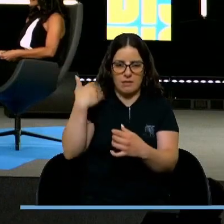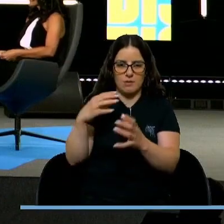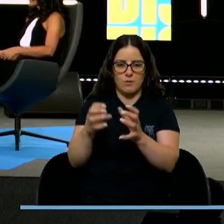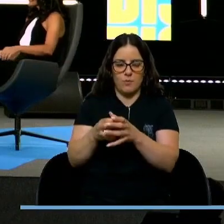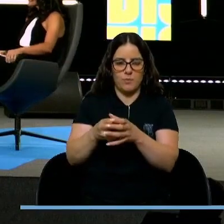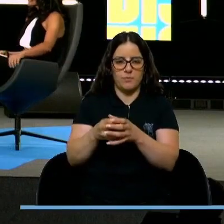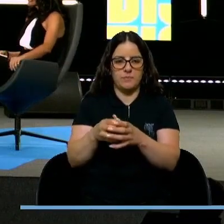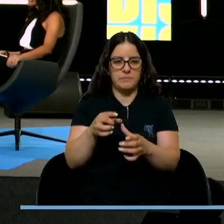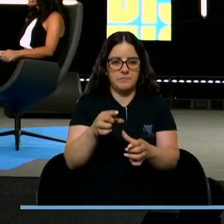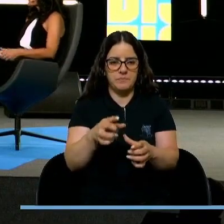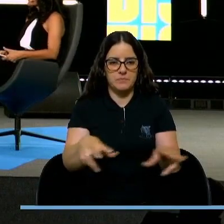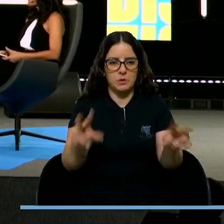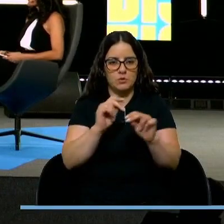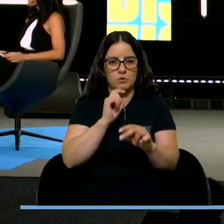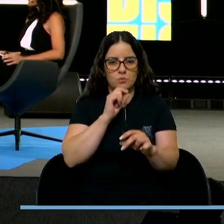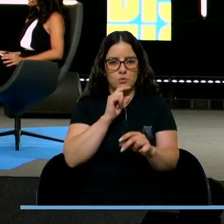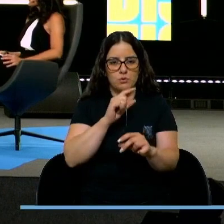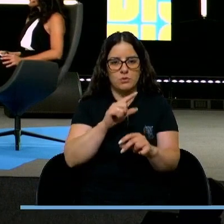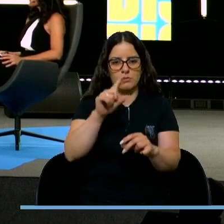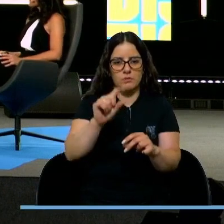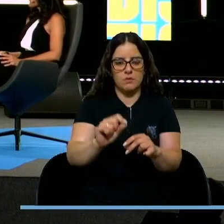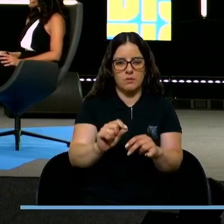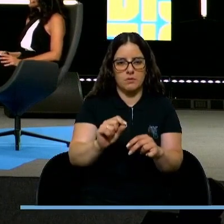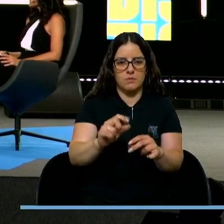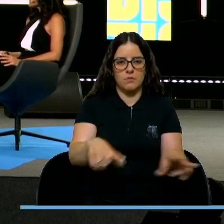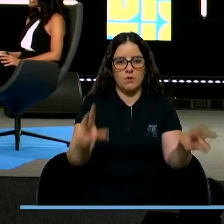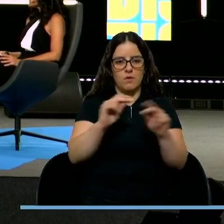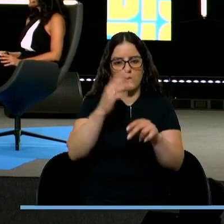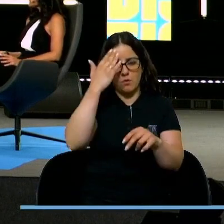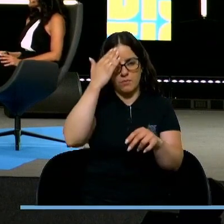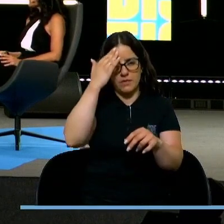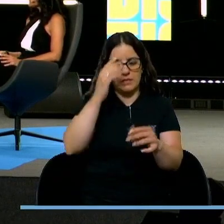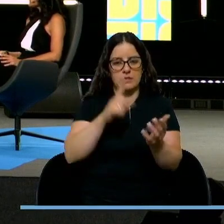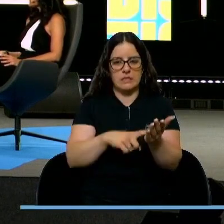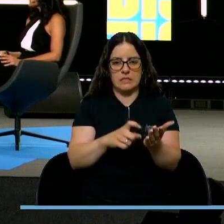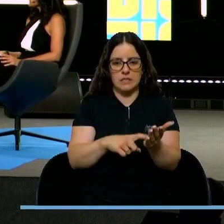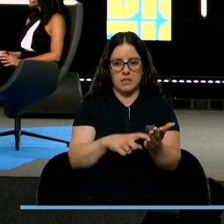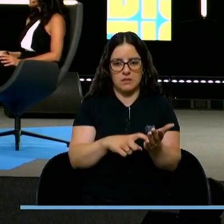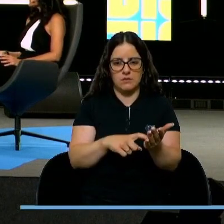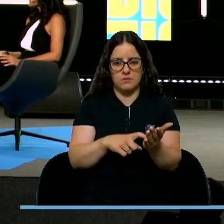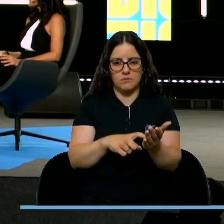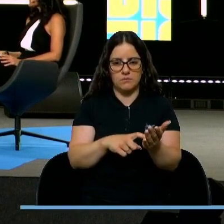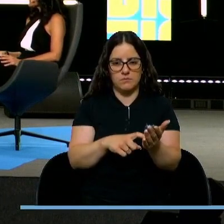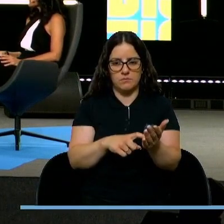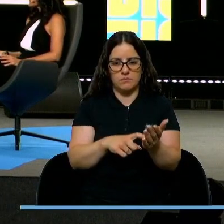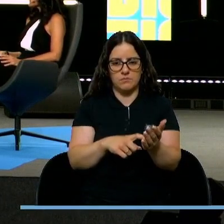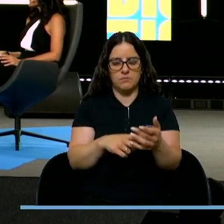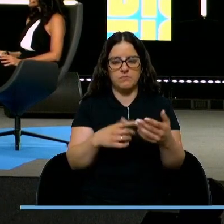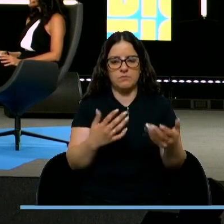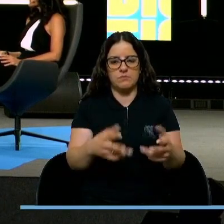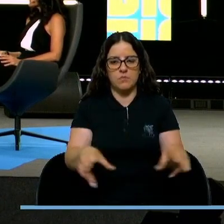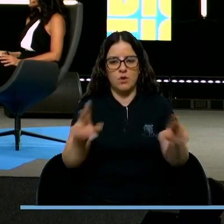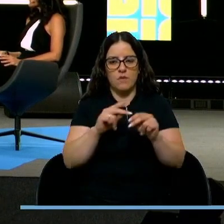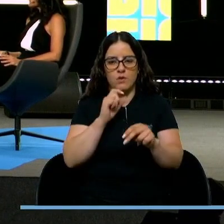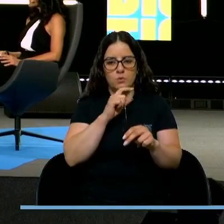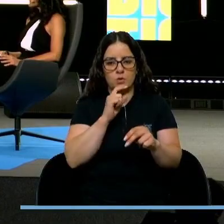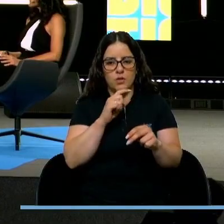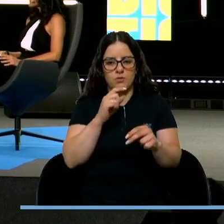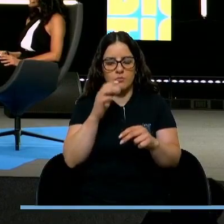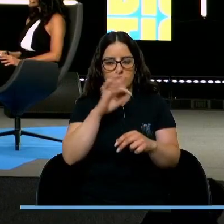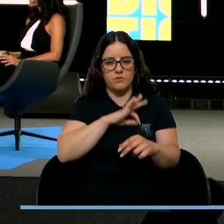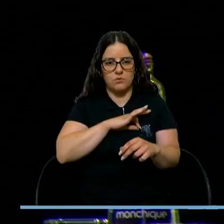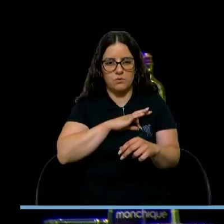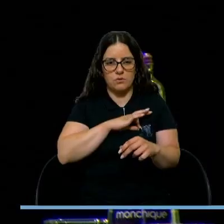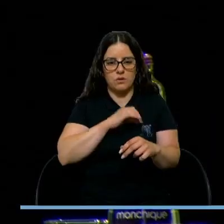our with the previous panel. New opportunities, new necessary skills of new